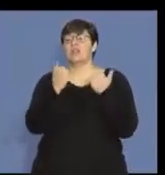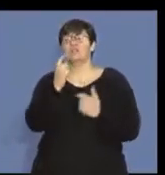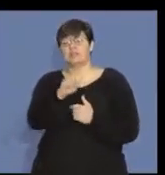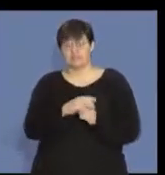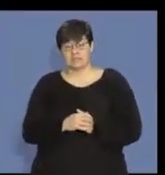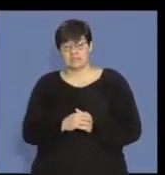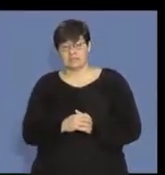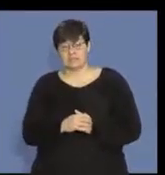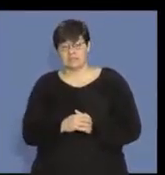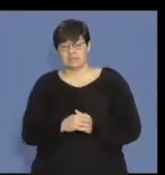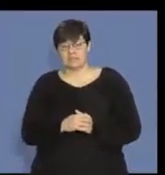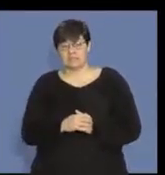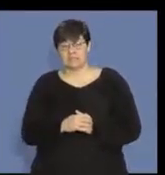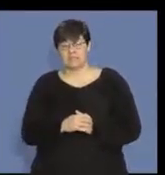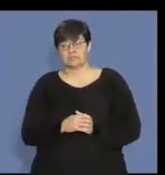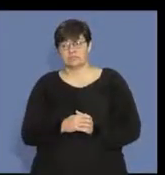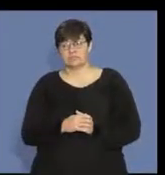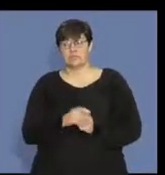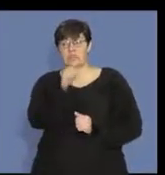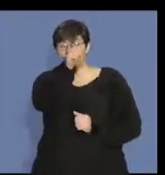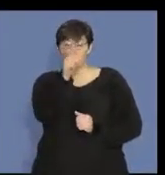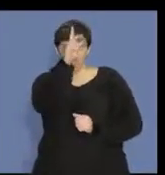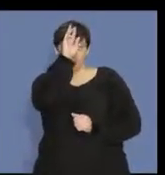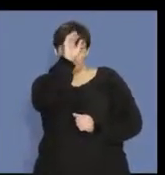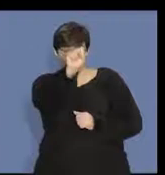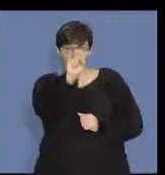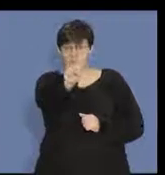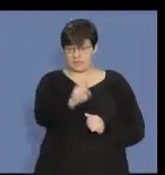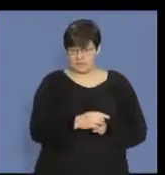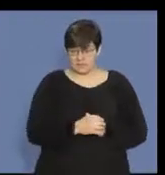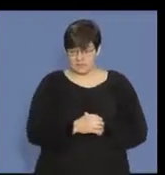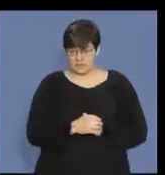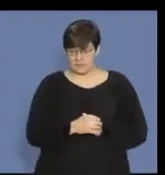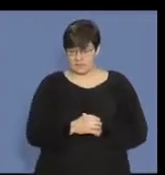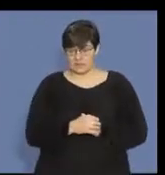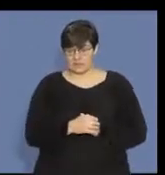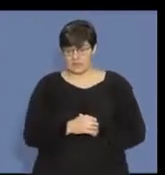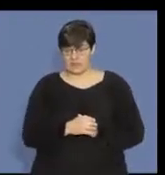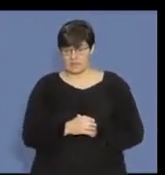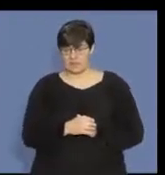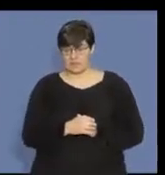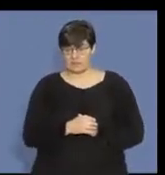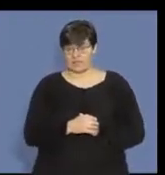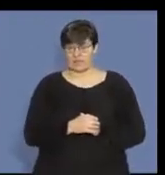the challenge, or rather the important thing to remember here, is that